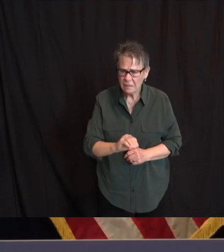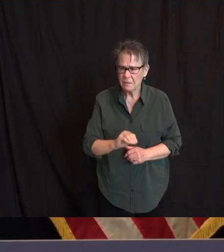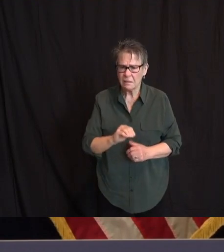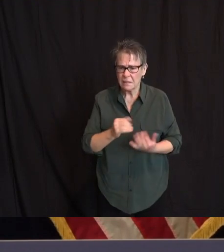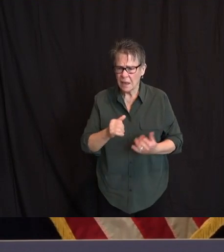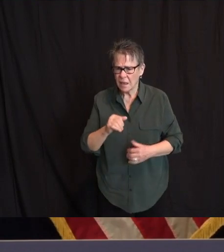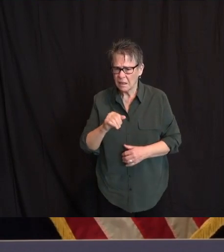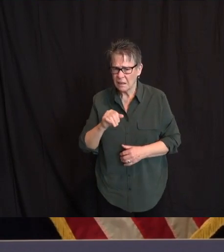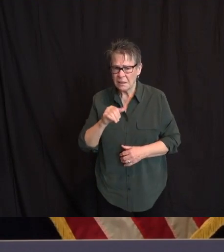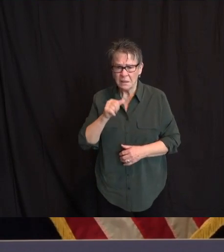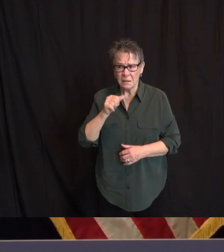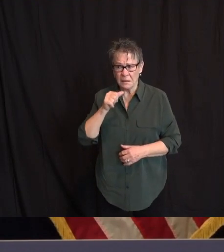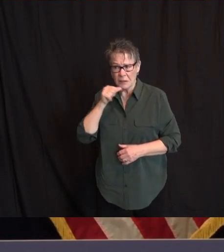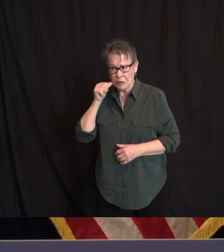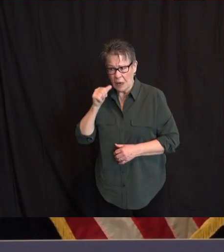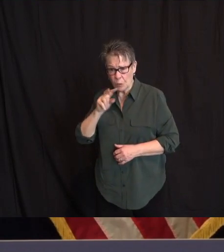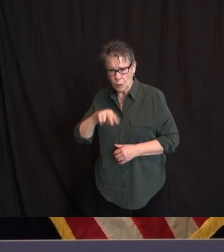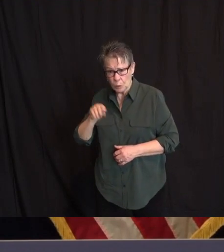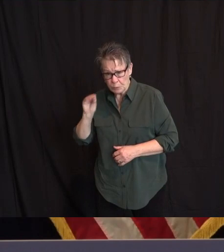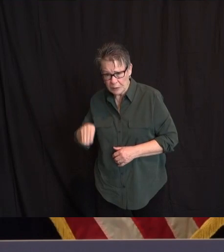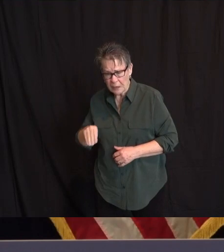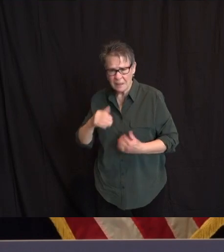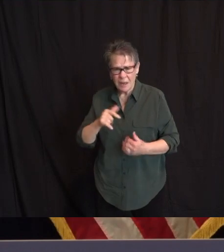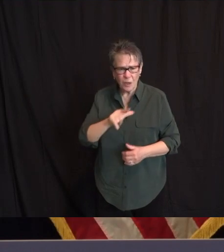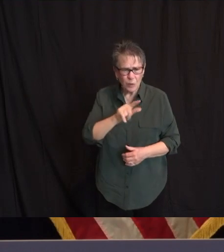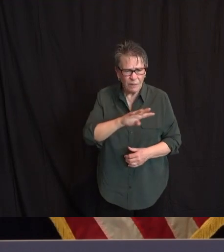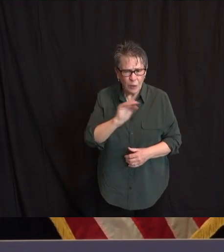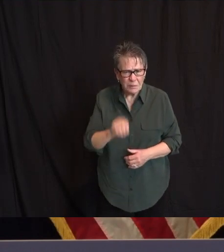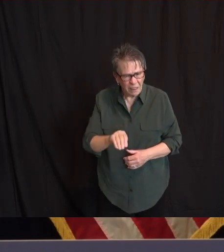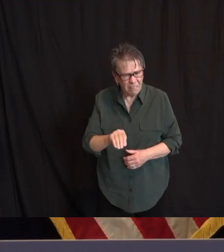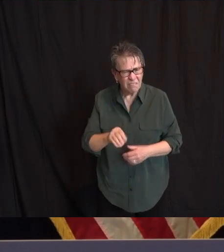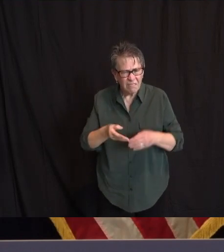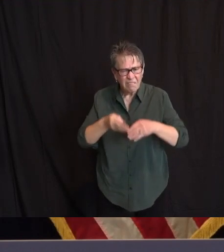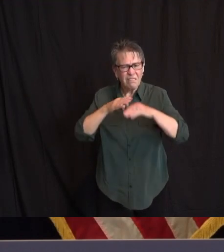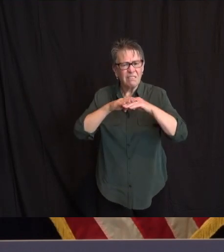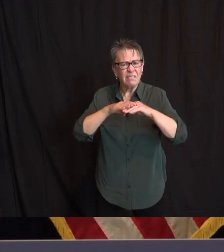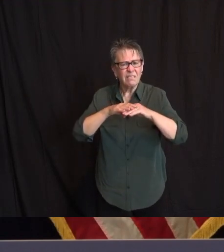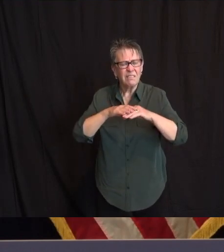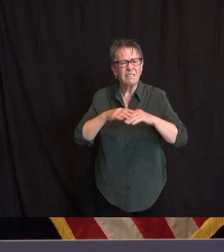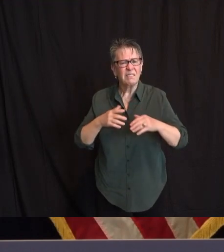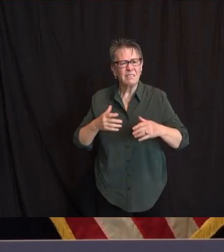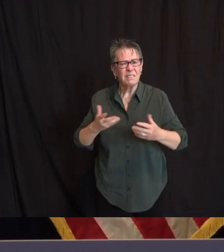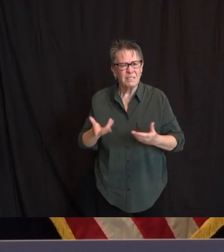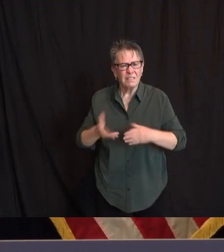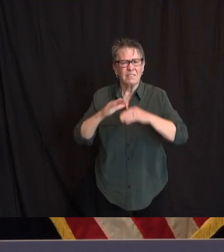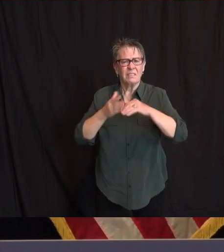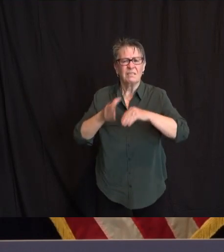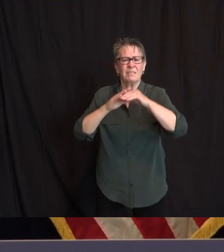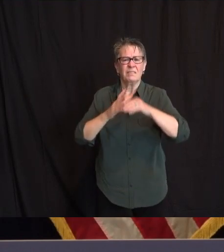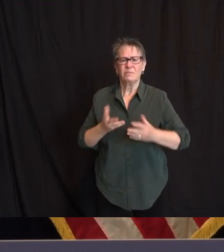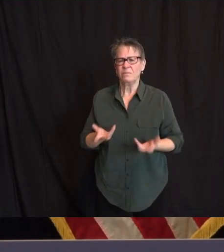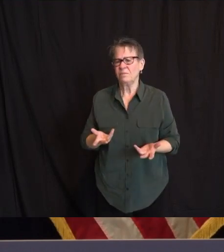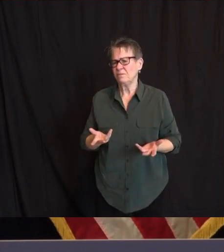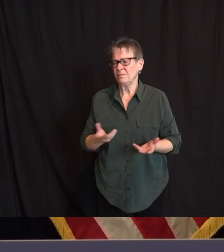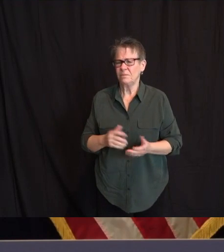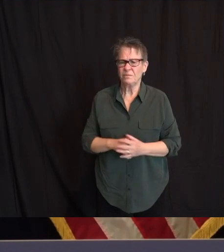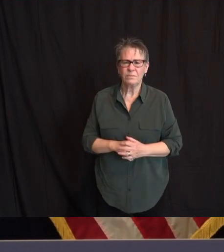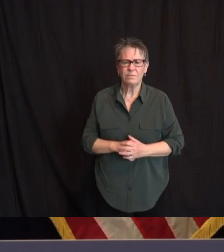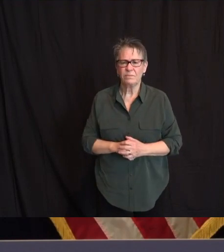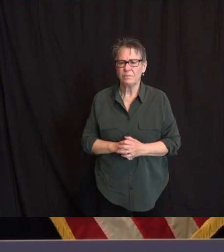not ignoring other communities of color, but that would be up against a 14 or 15%, I believe, percent of the